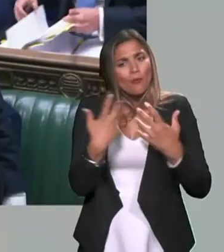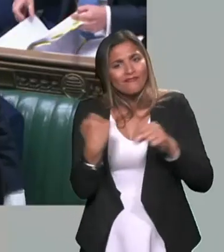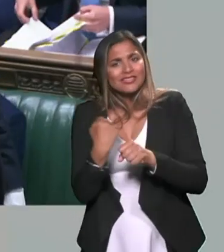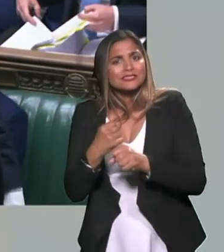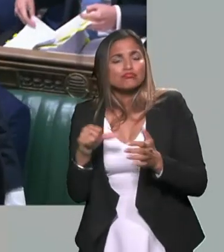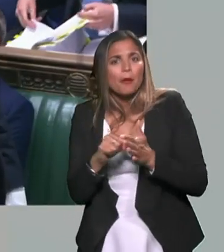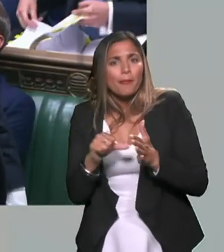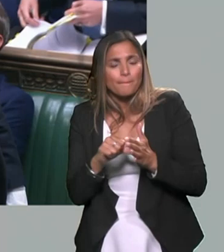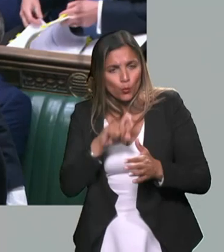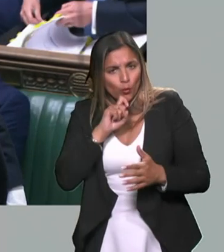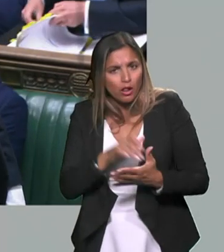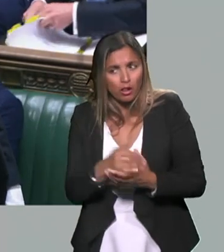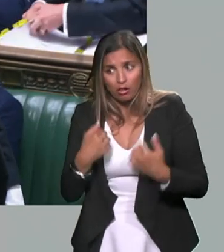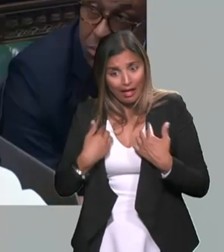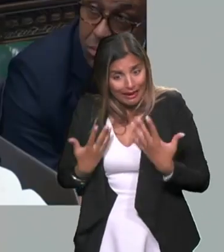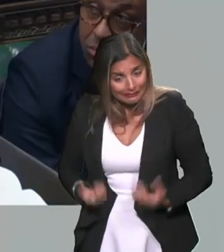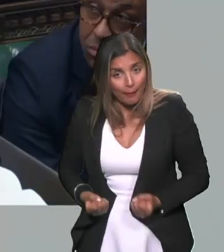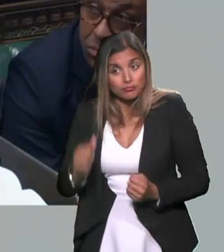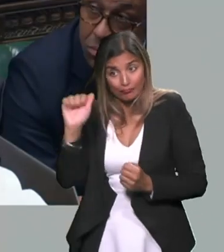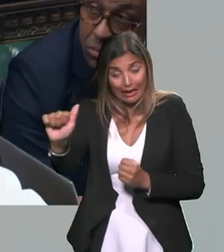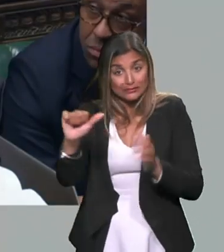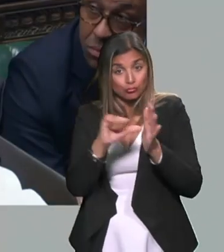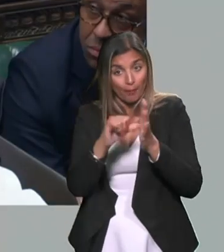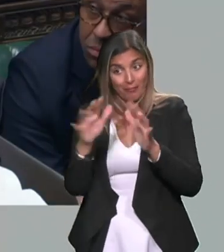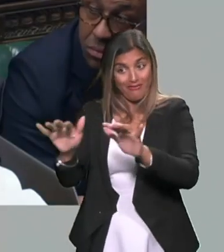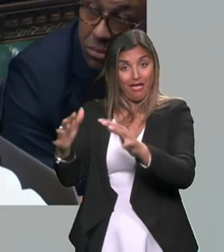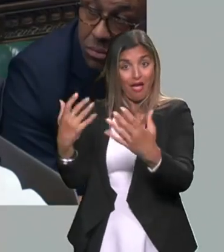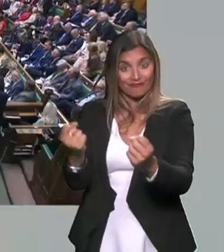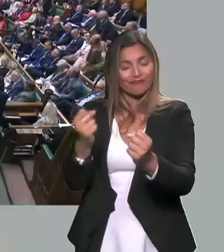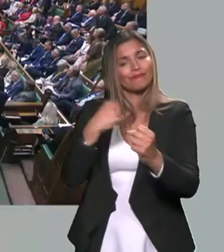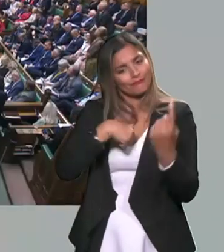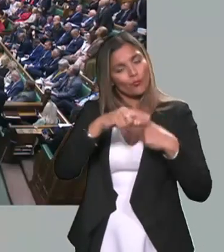that there is a problem, and I hope that the whole House will support it.